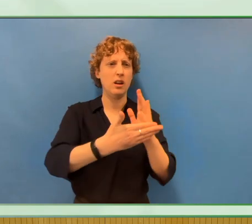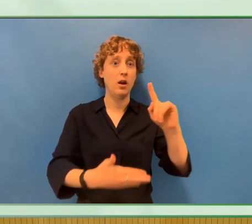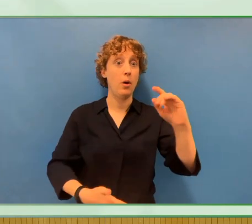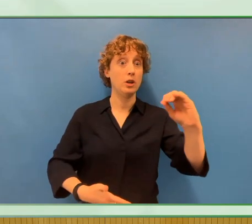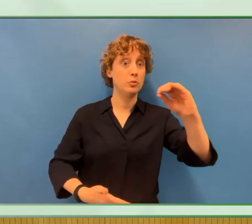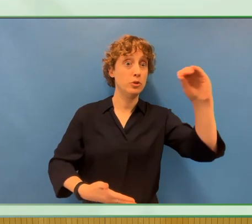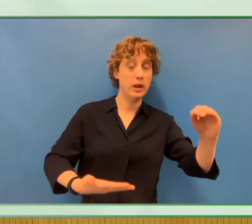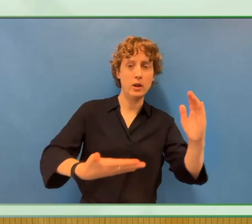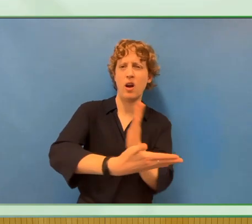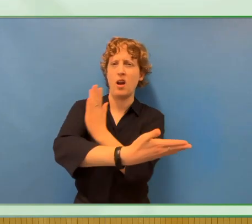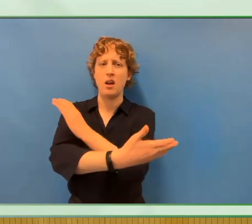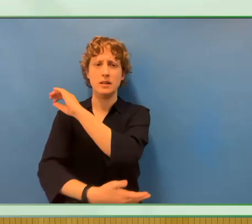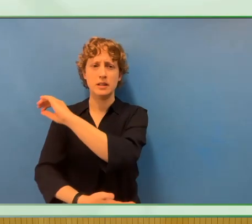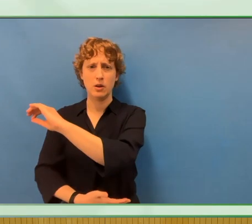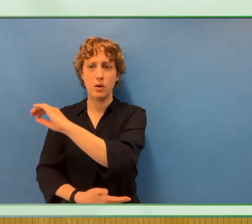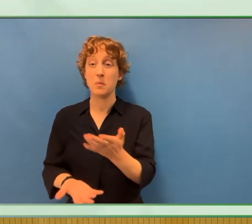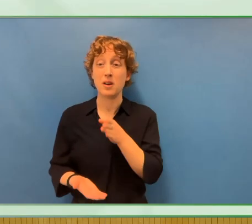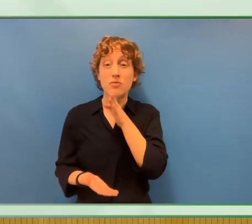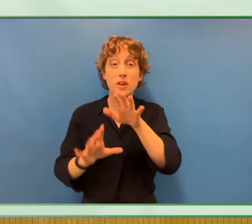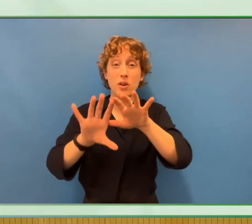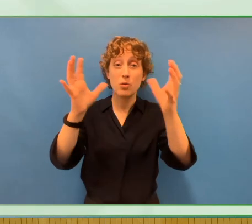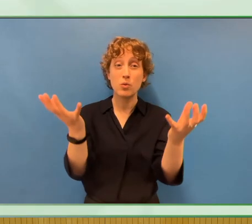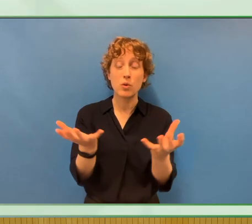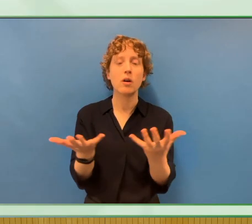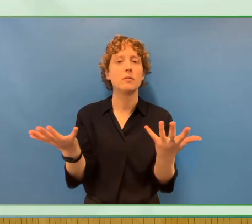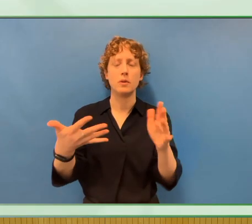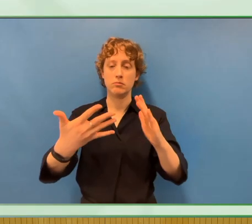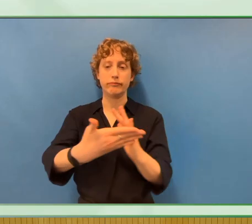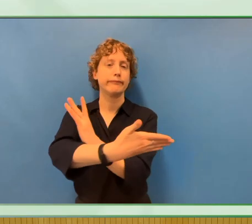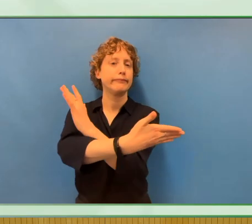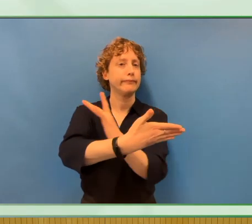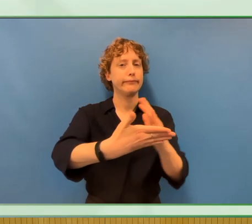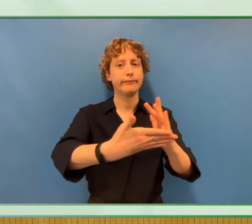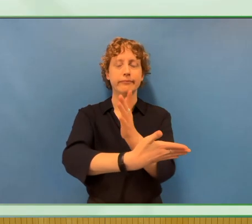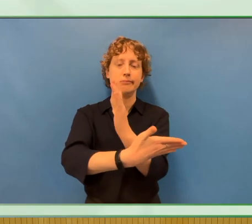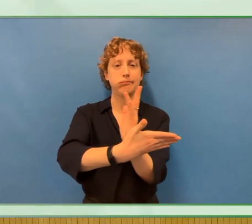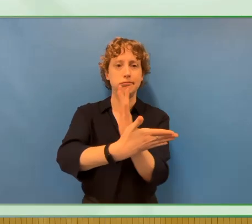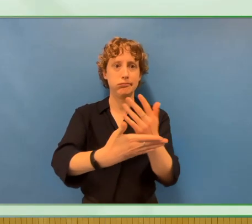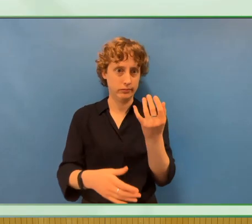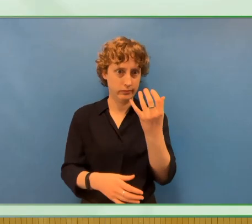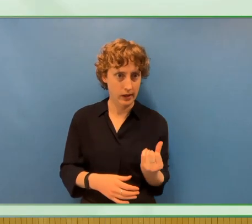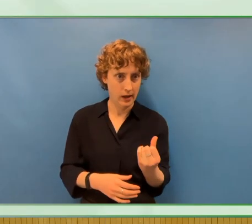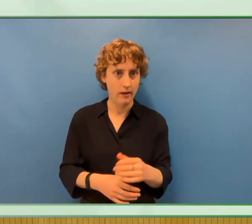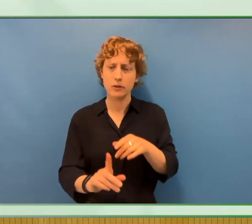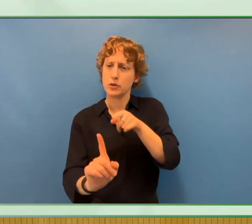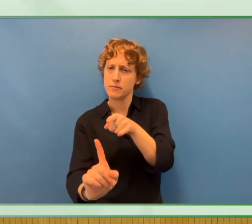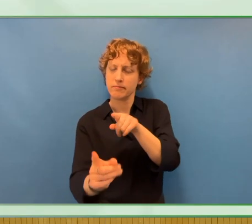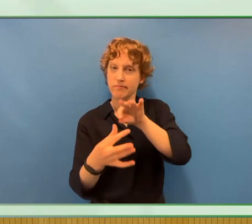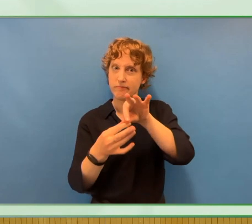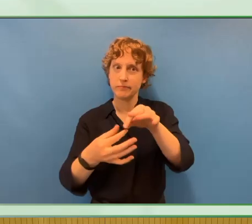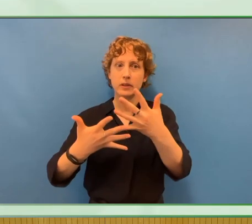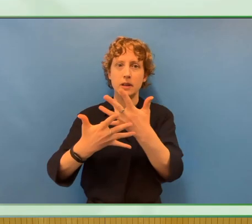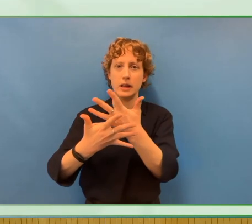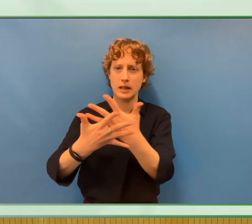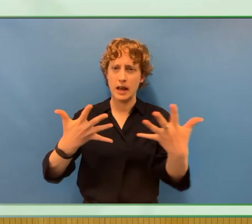think we have this opportunity when it comes to this kind of language to provide guidance in terms of what does it mean to want to be on that